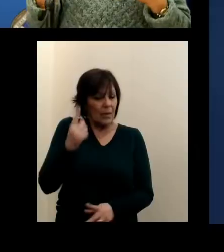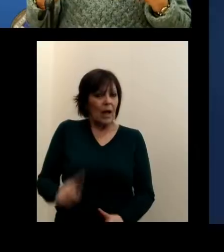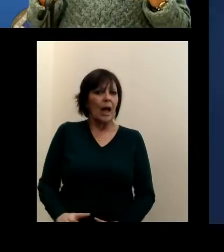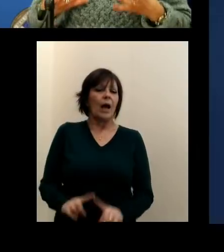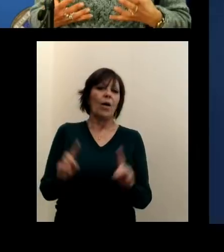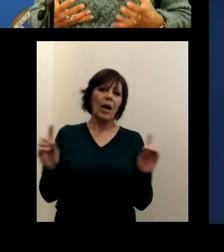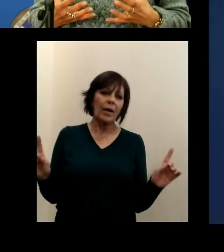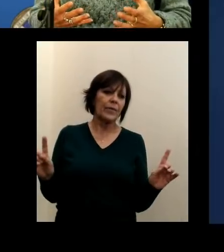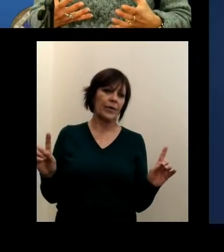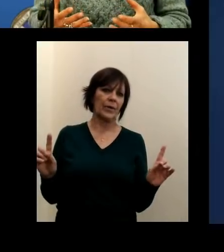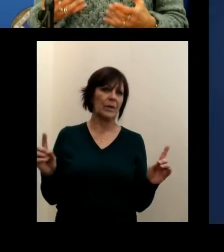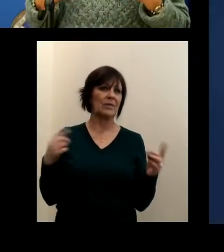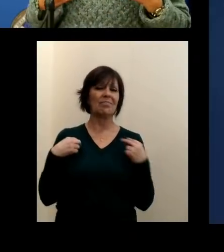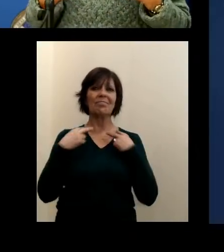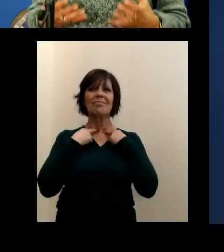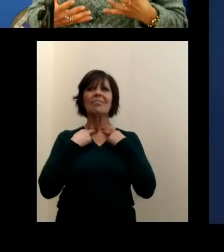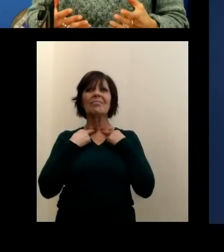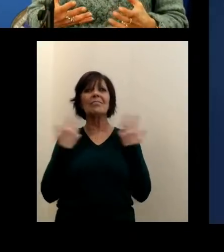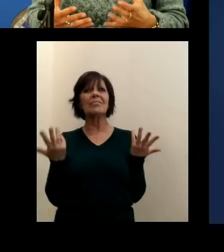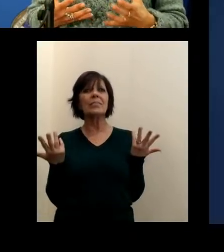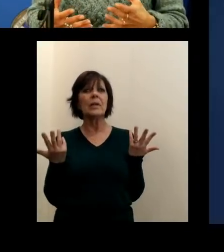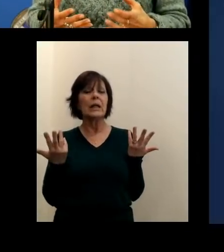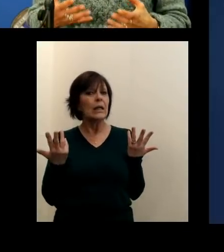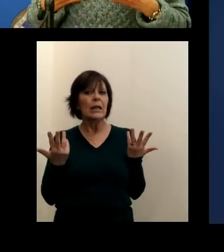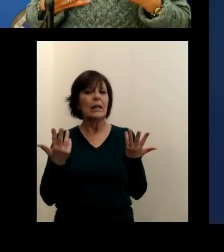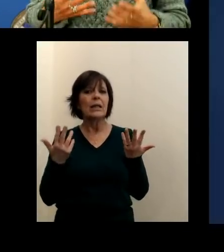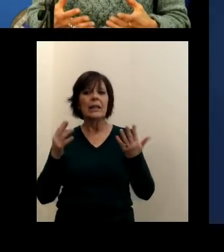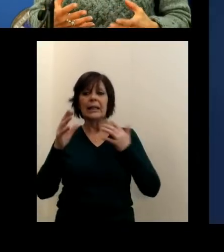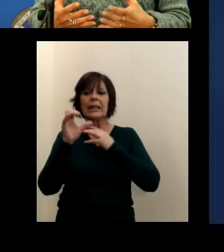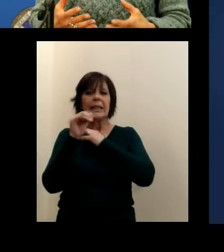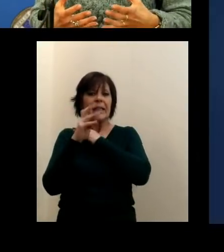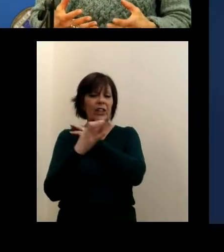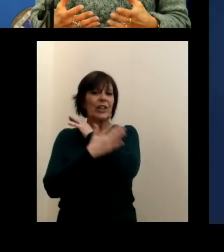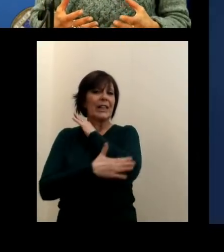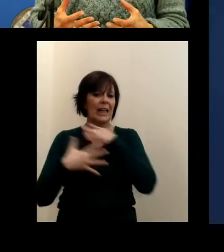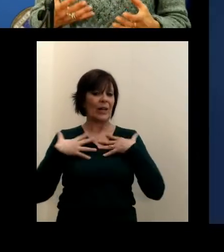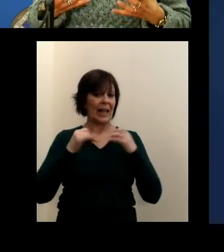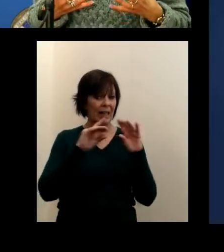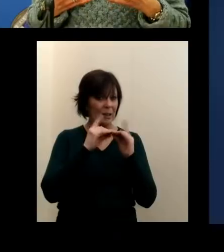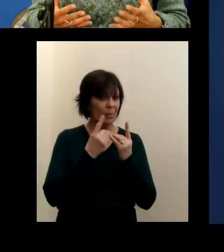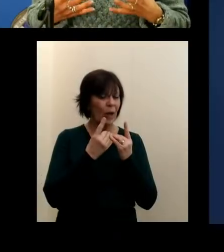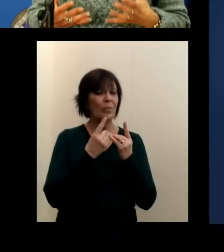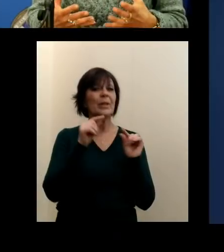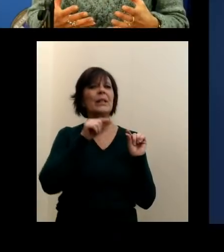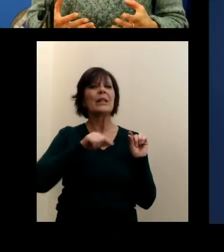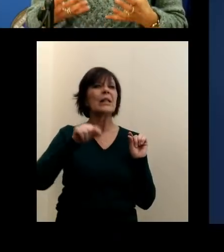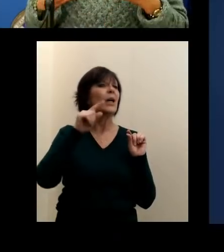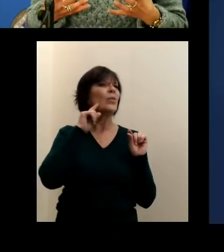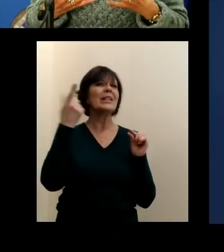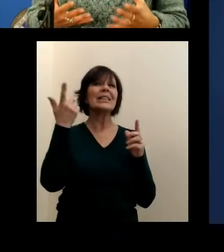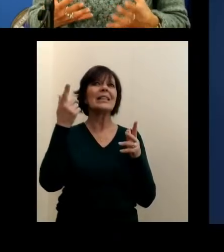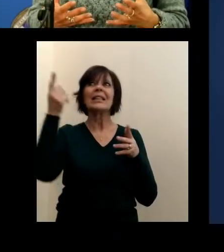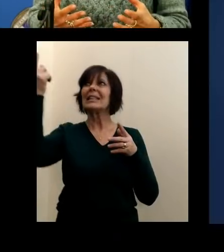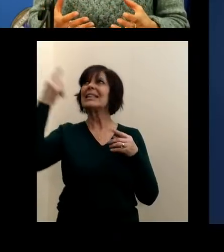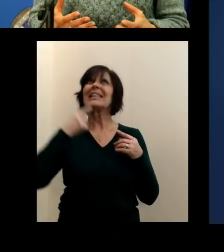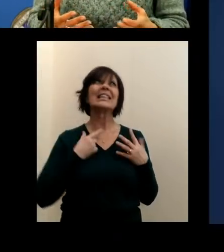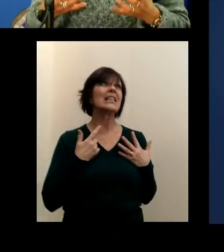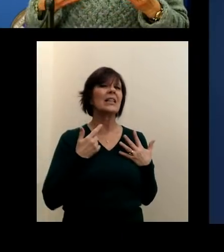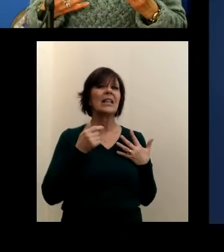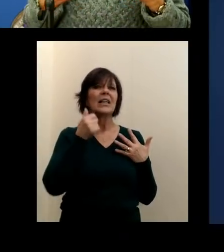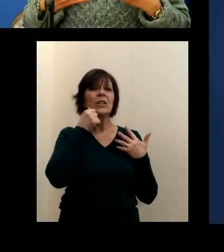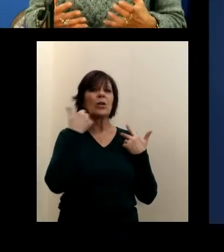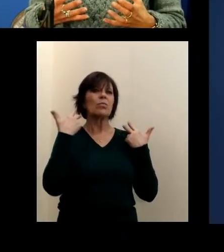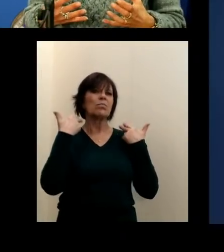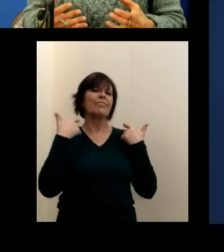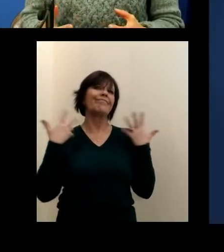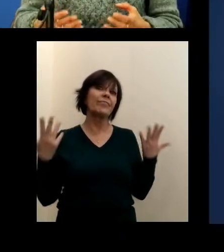However, our hands are tied. The Erie County Health Department and the other local health departments, we're just the messenger. Please don't shoot us. I